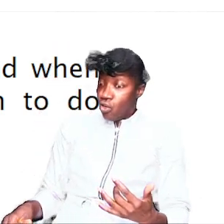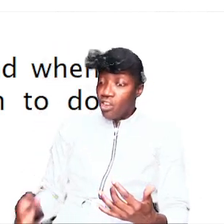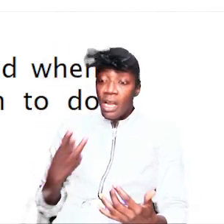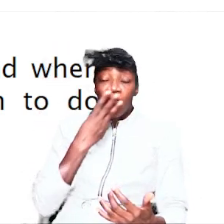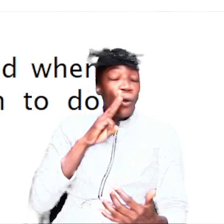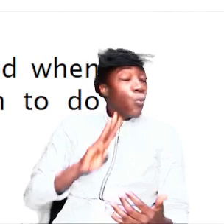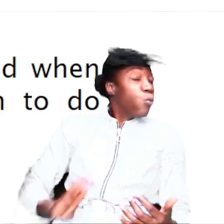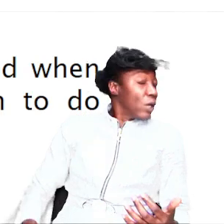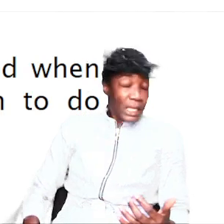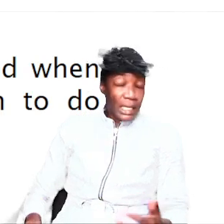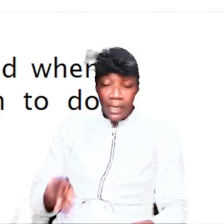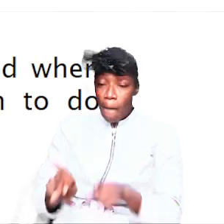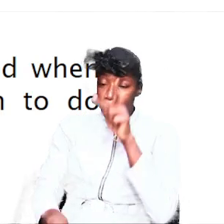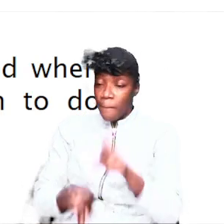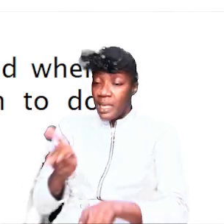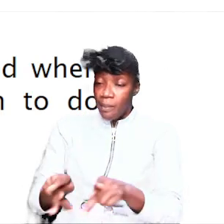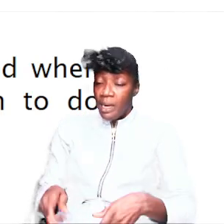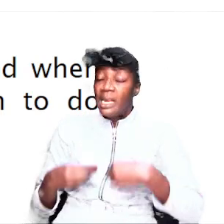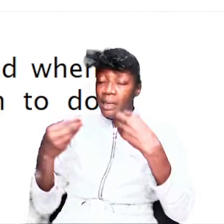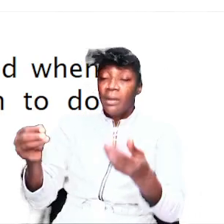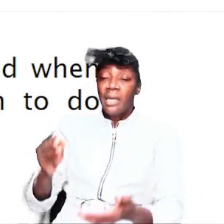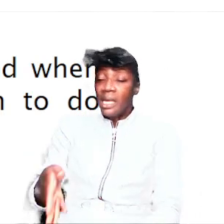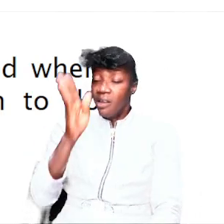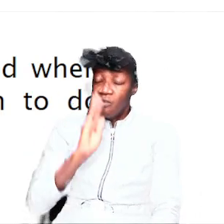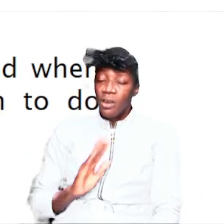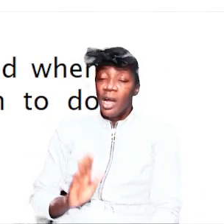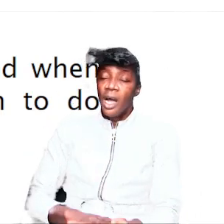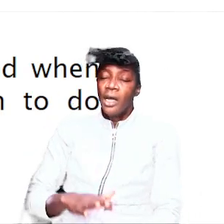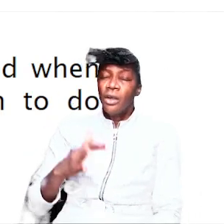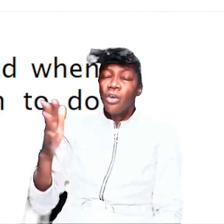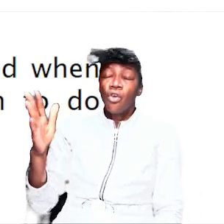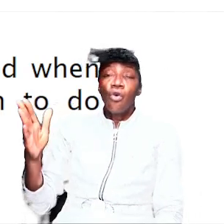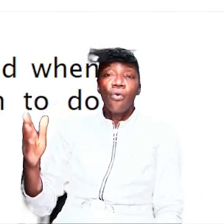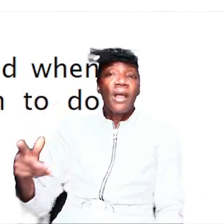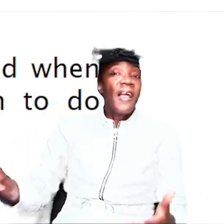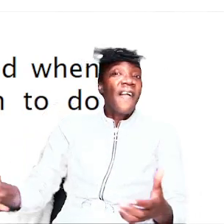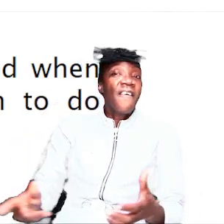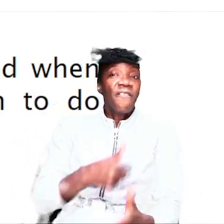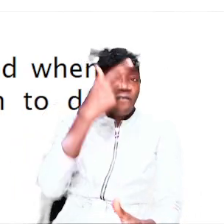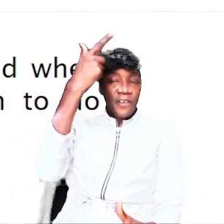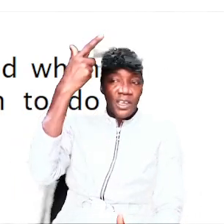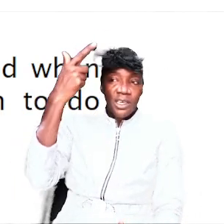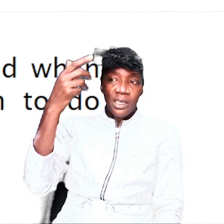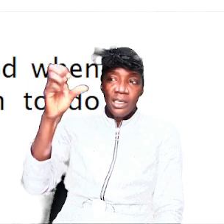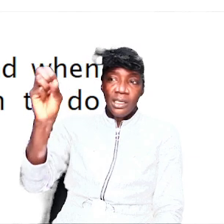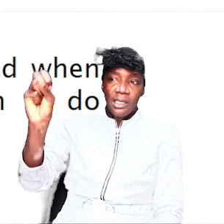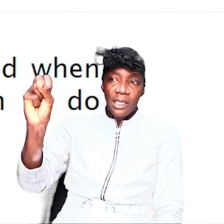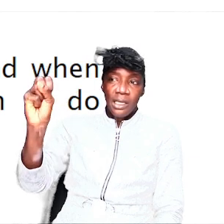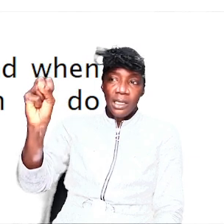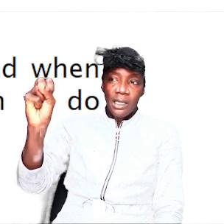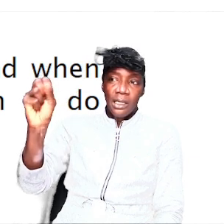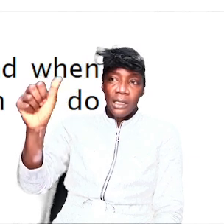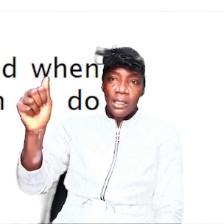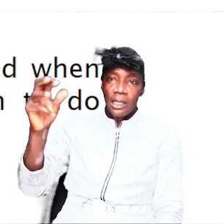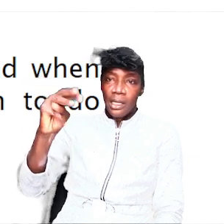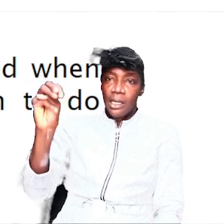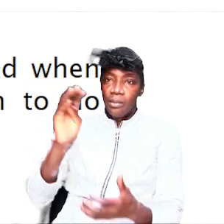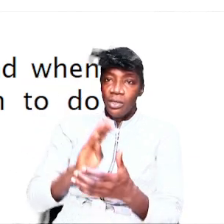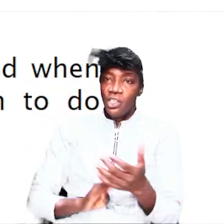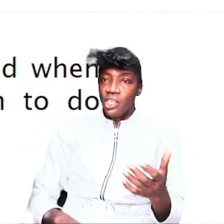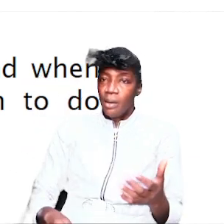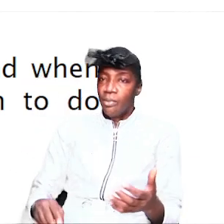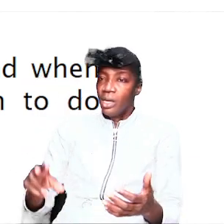gave God the glory. But when we look at 1 Samuel chapter 13, verse 1, Saul reigned